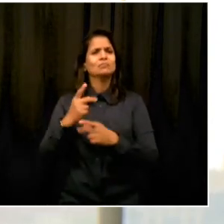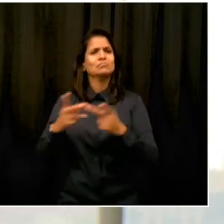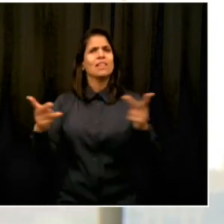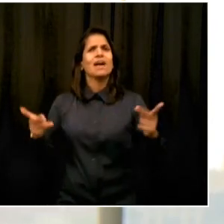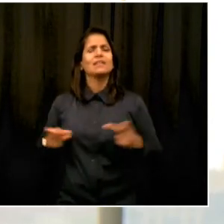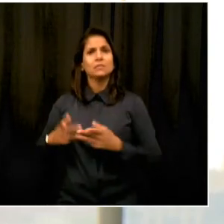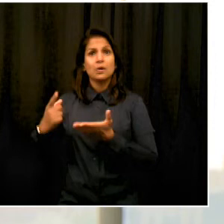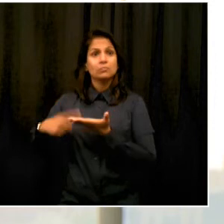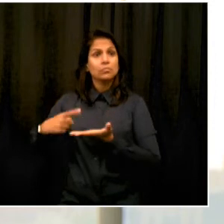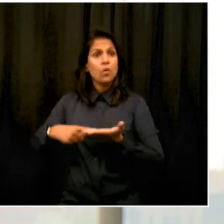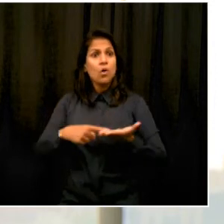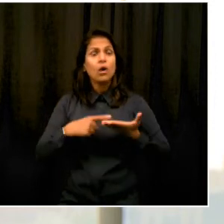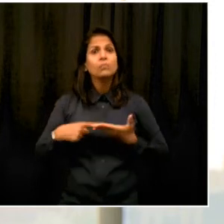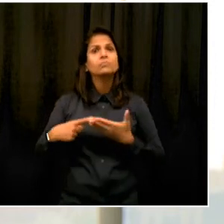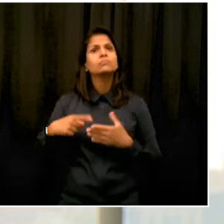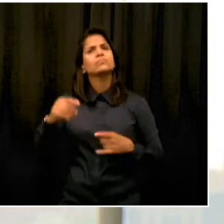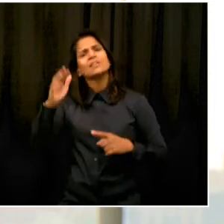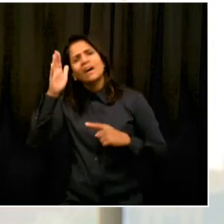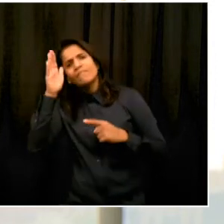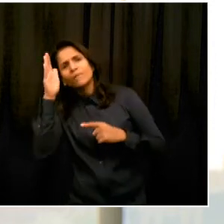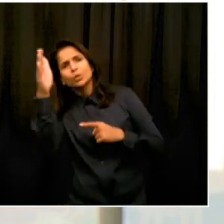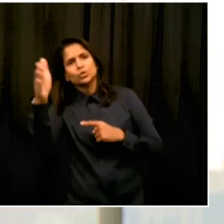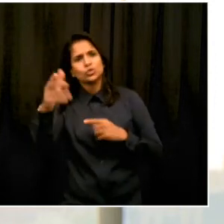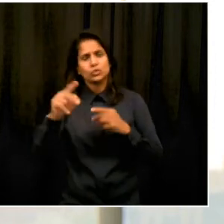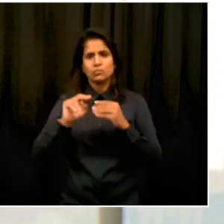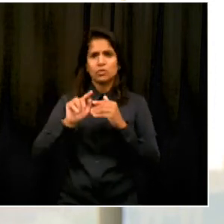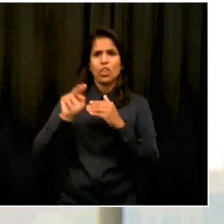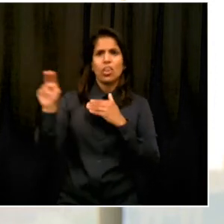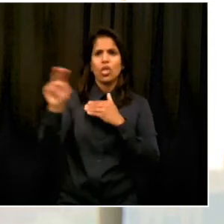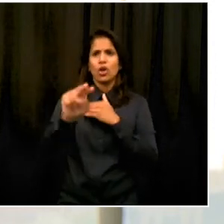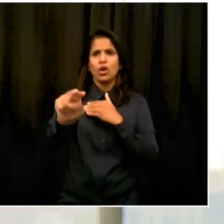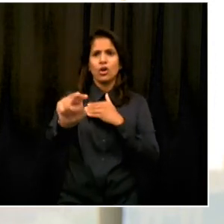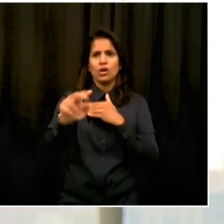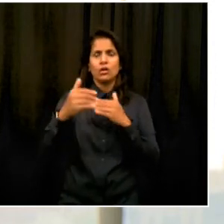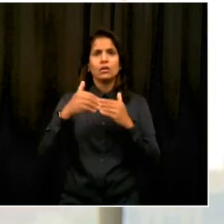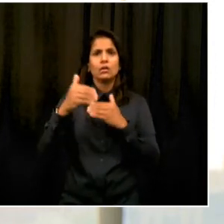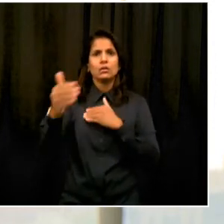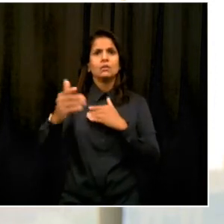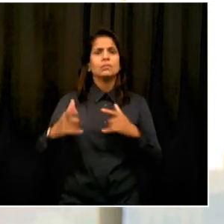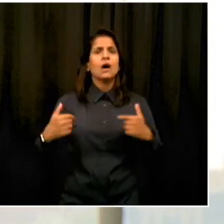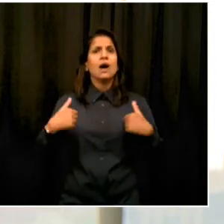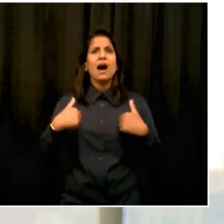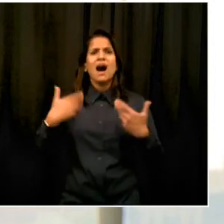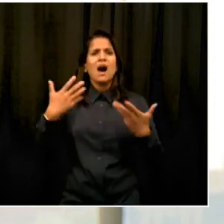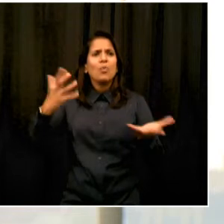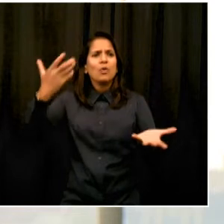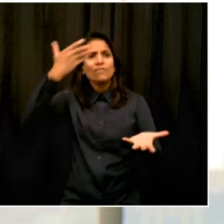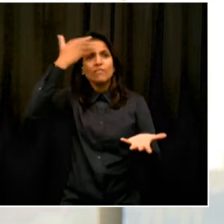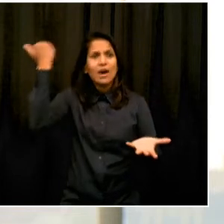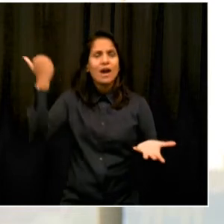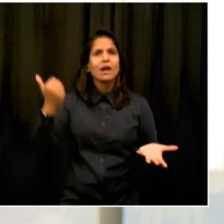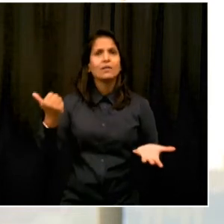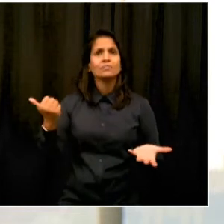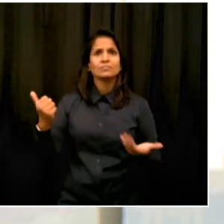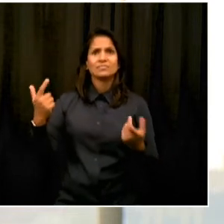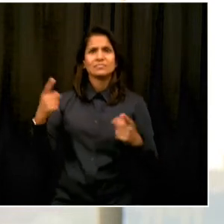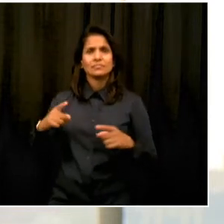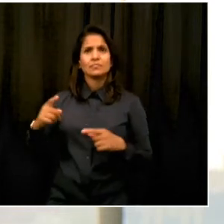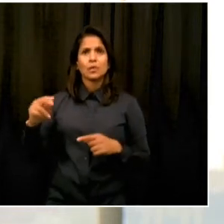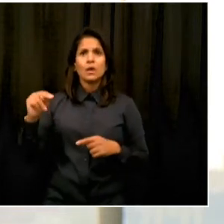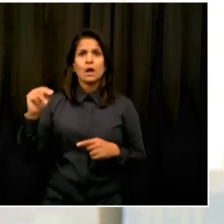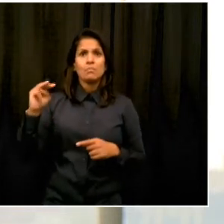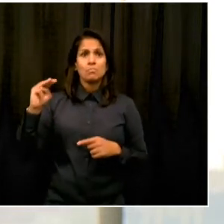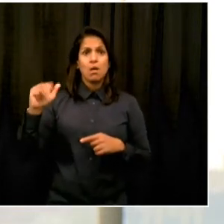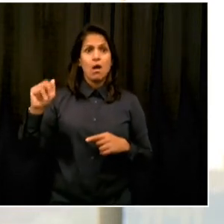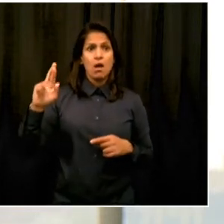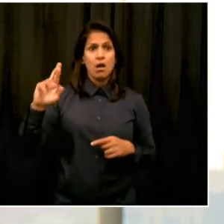to forget what we experienced. It's unforgettable, very sadly. March, April, one of the worst times in the